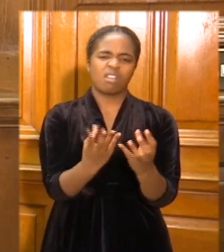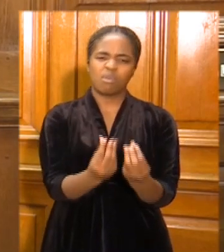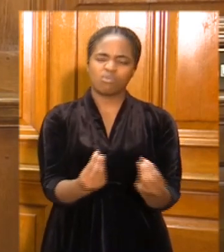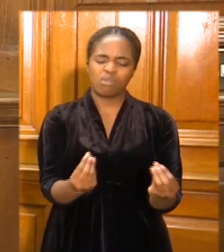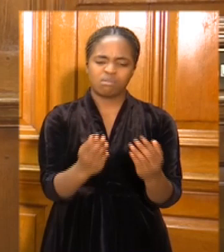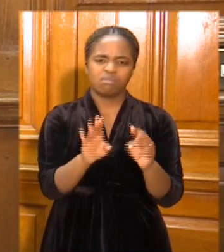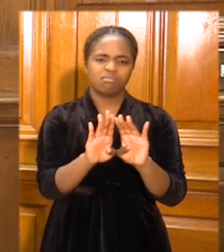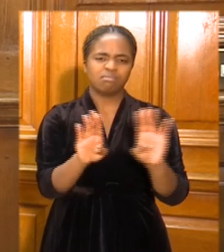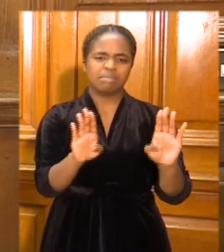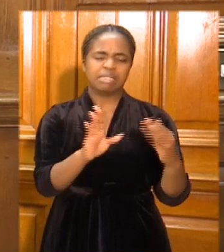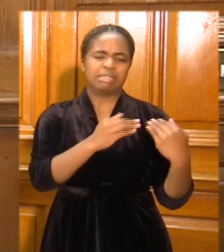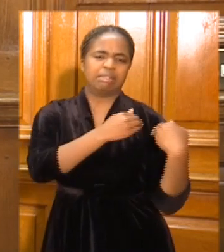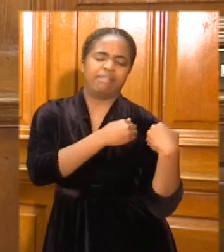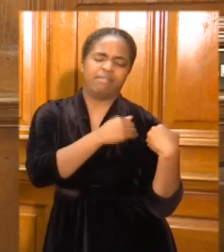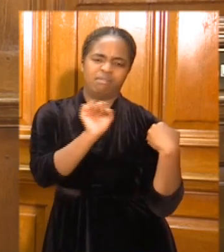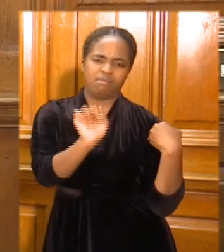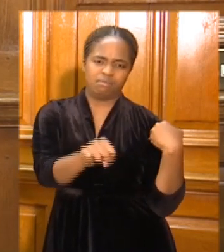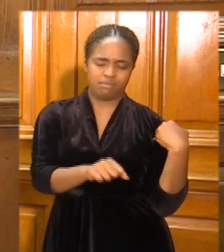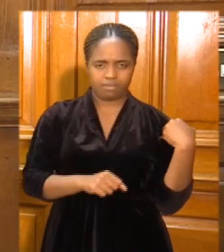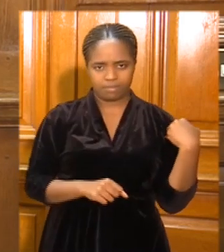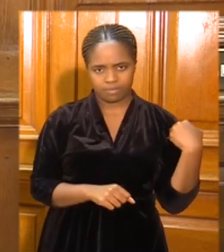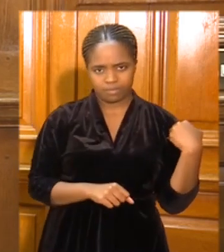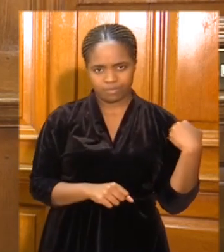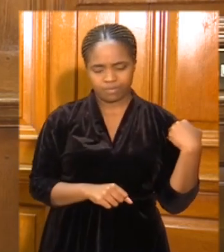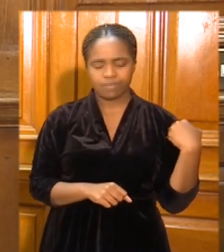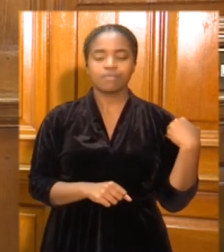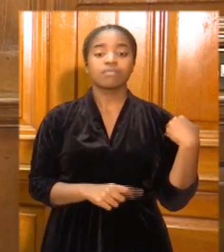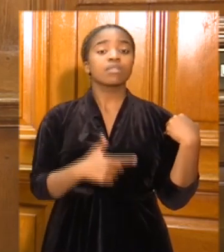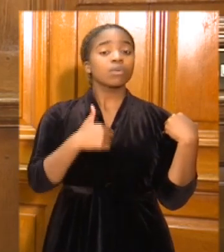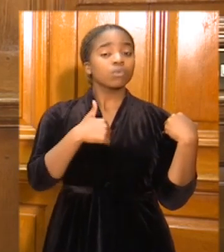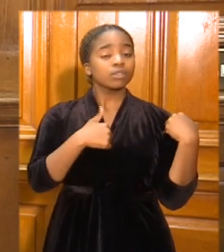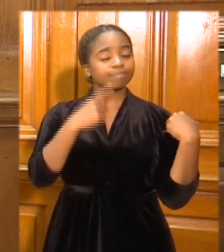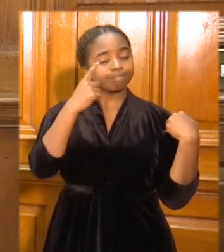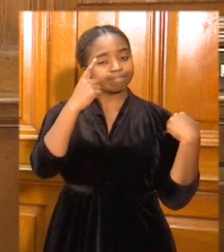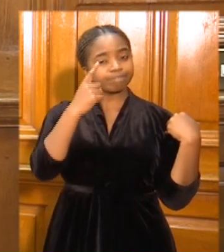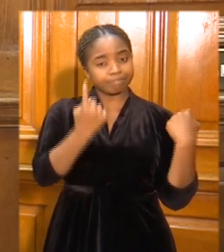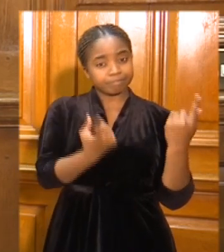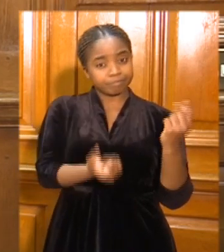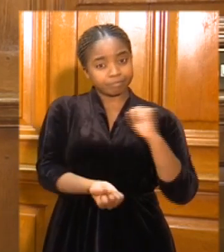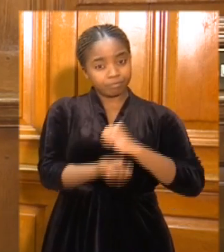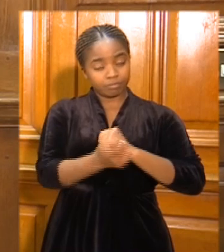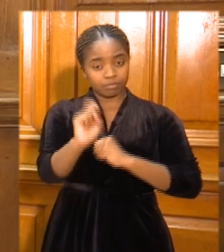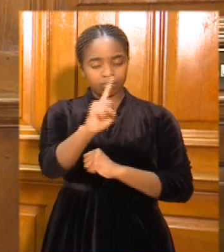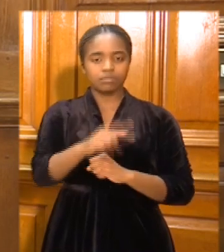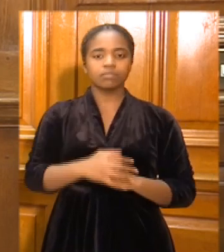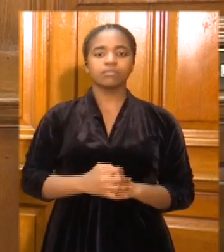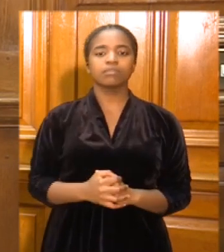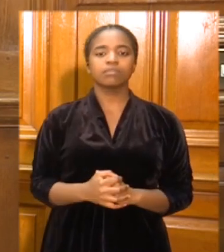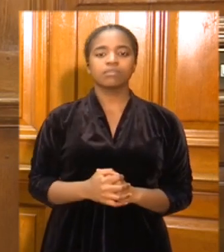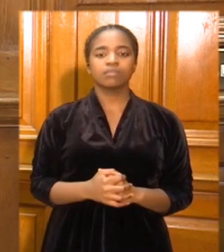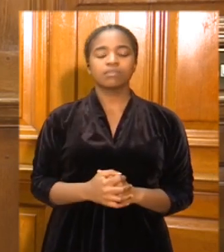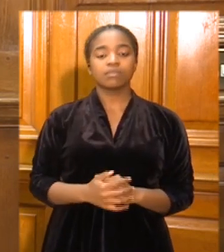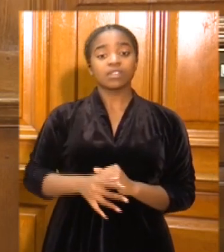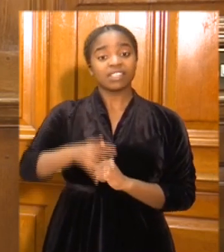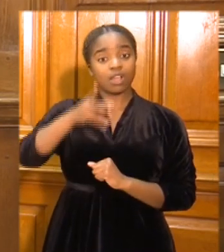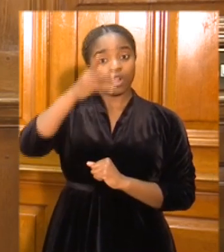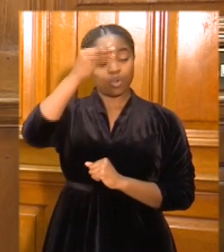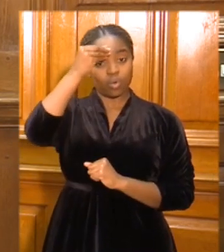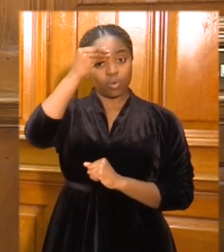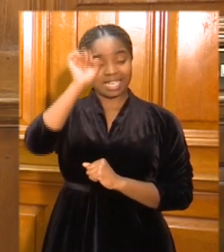our schools safe. We are also taking a phased approach to the resumption of learning